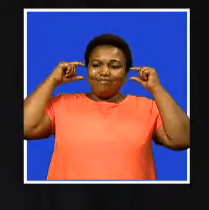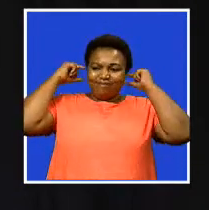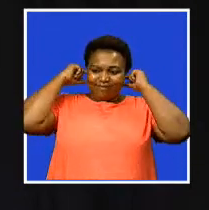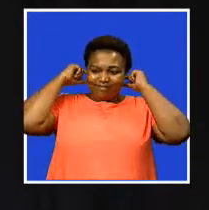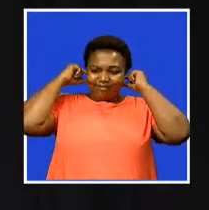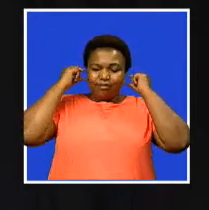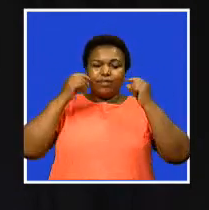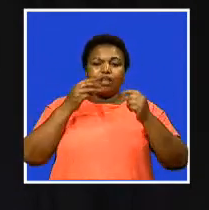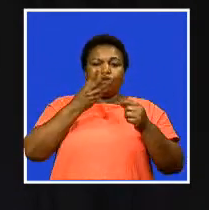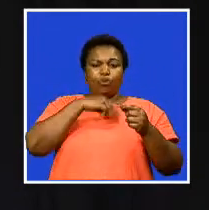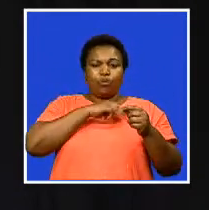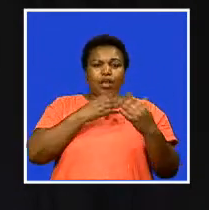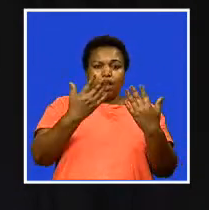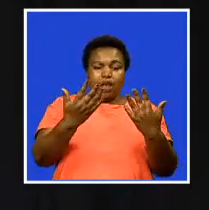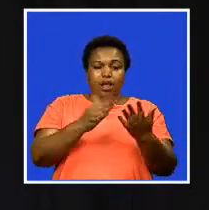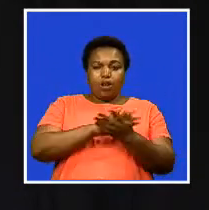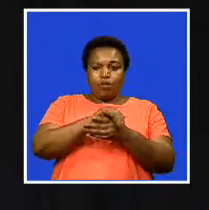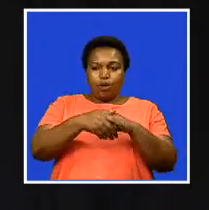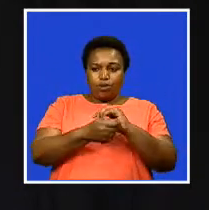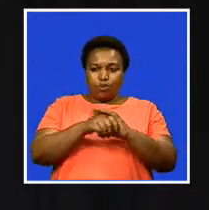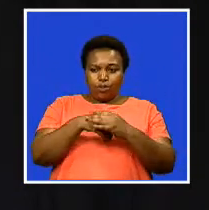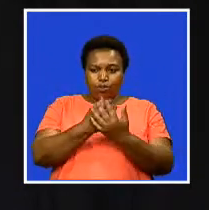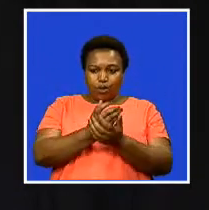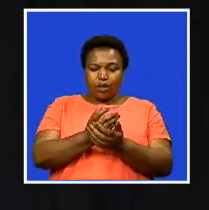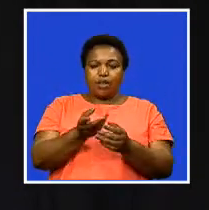tandla, sigcina umkhathi.